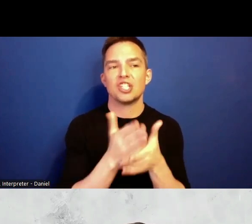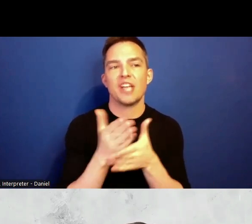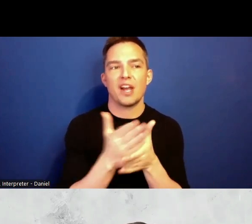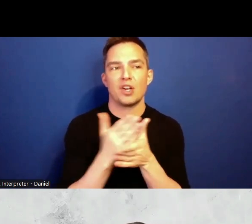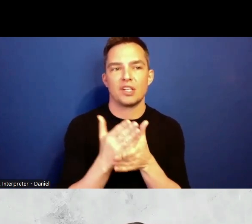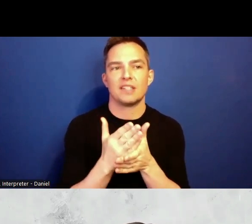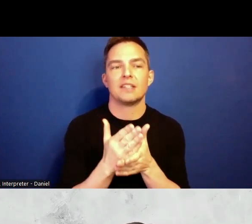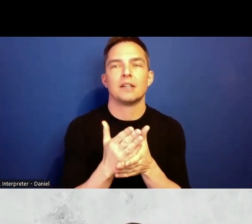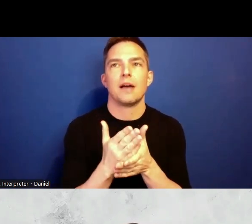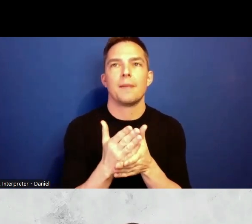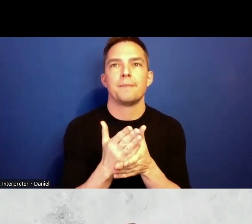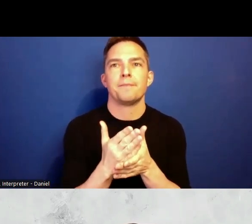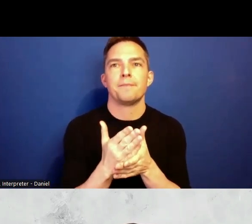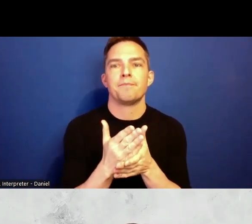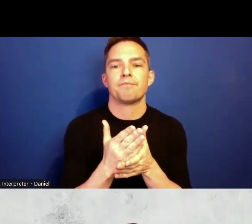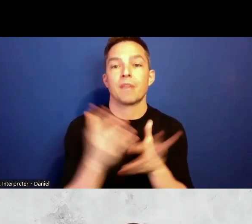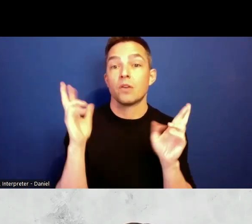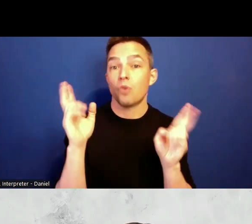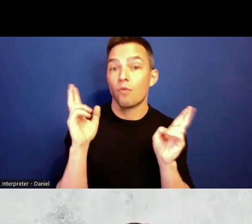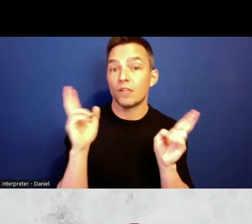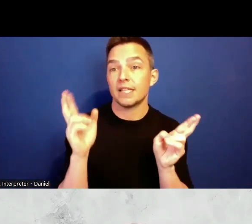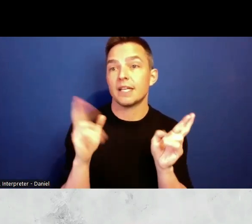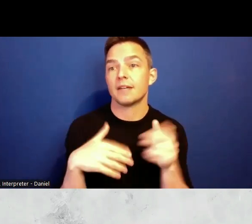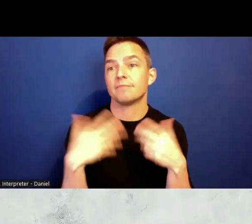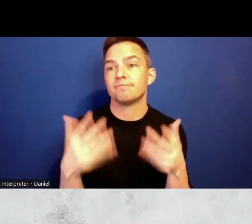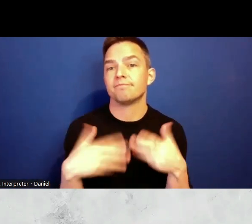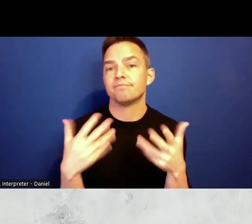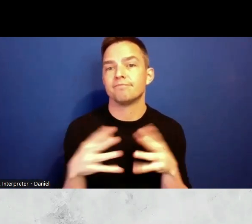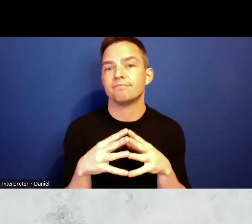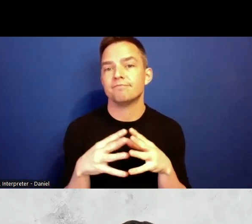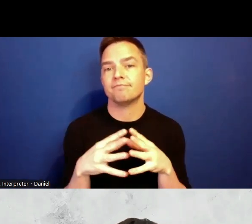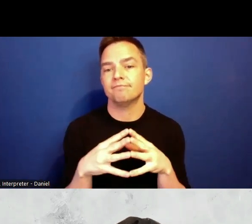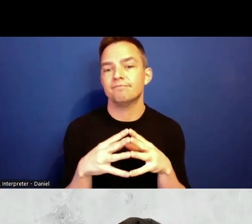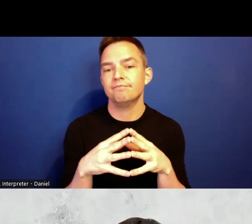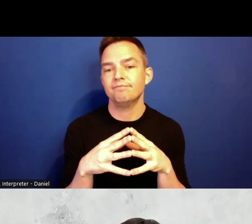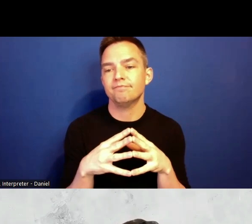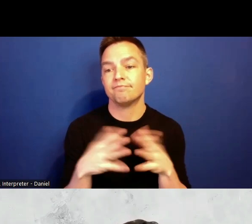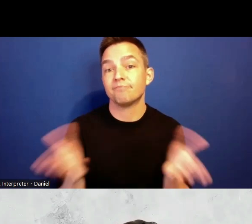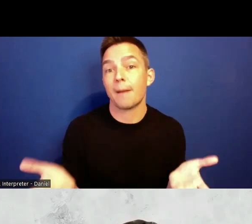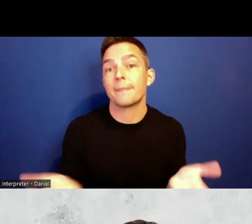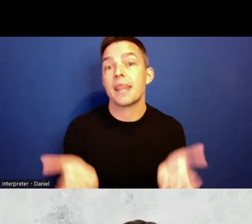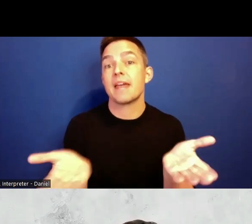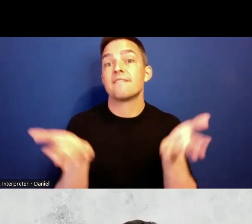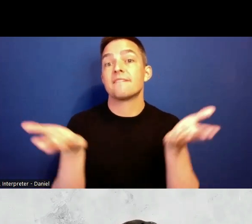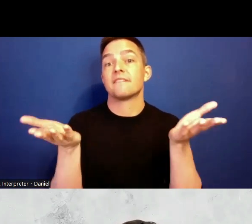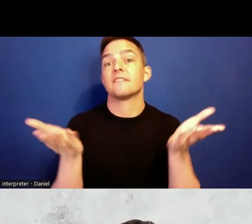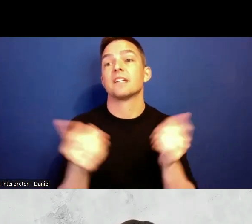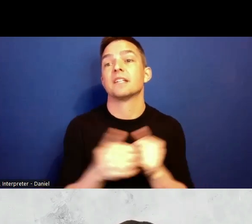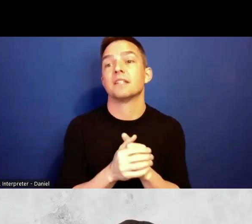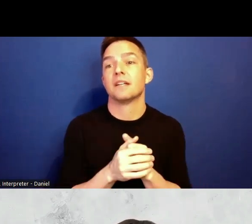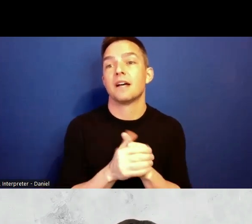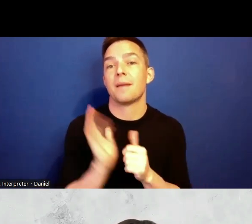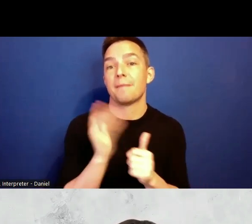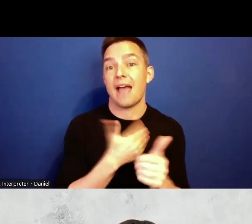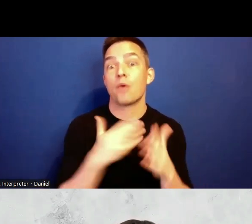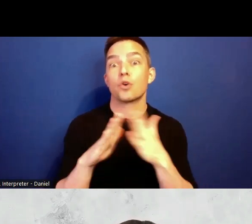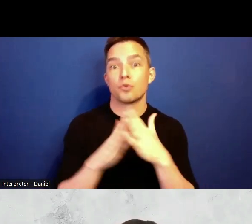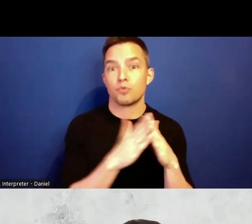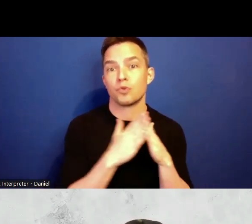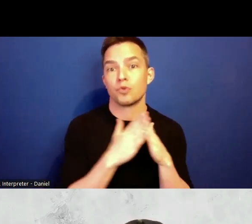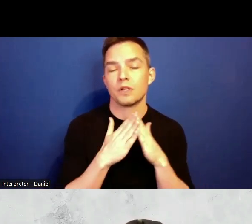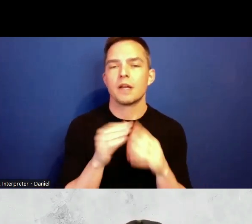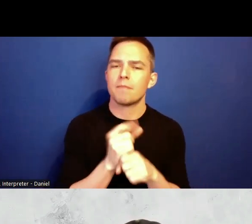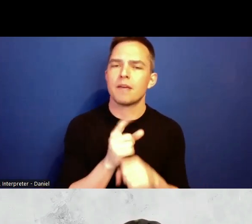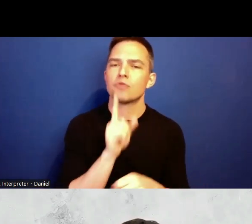share, and hopefully to uplift our community and make